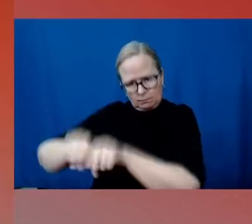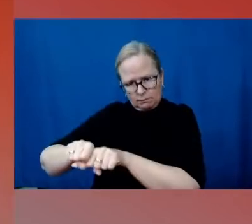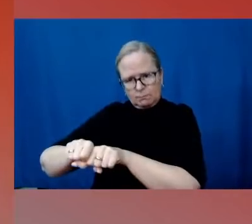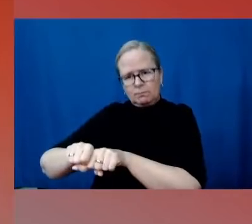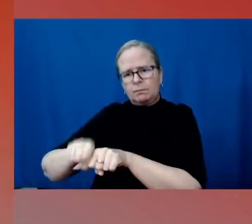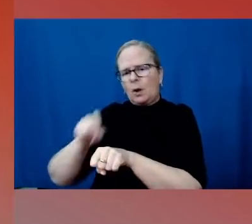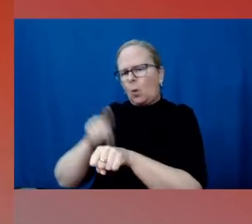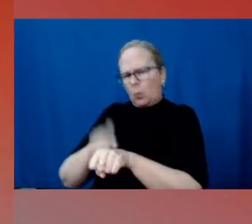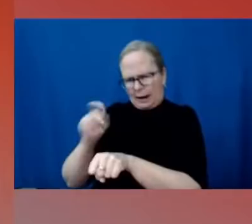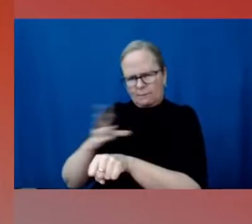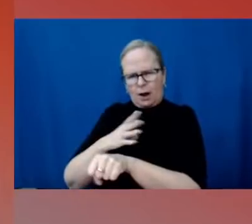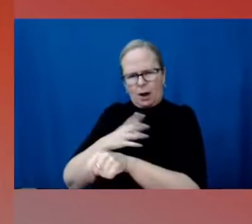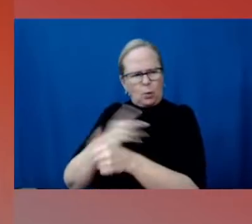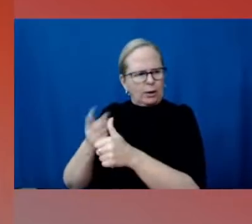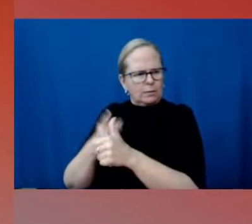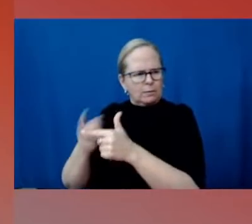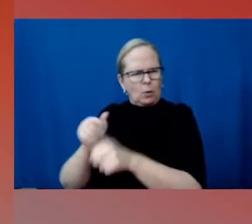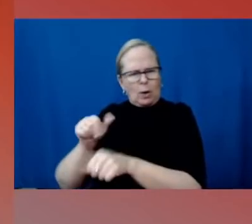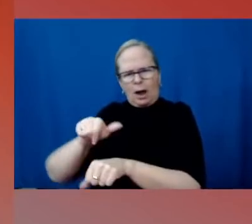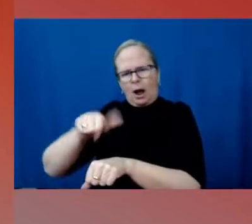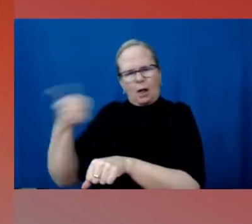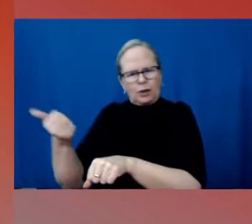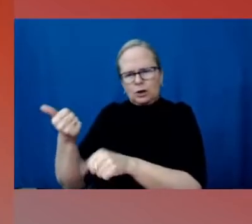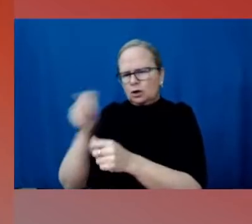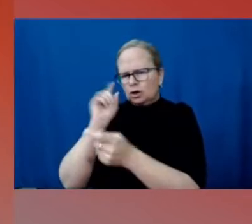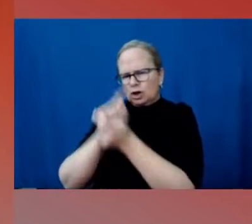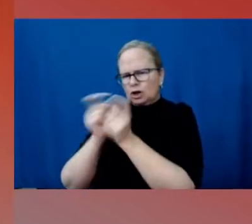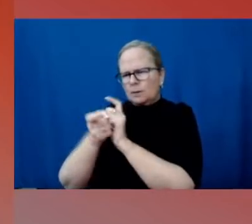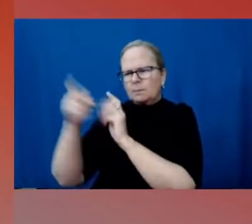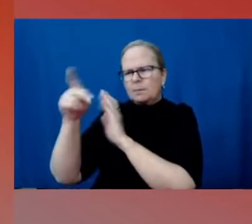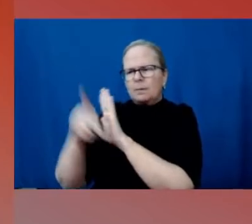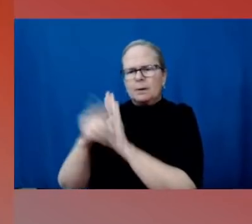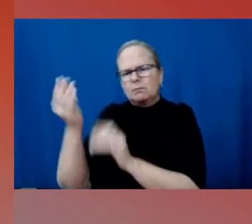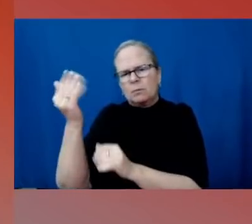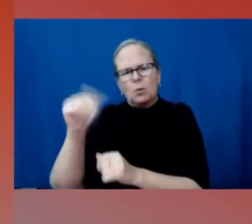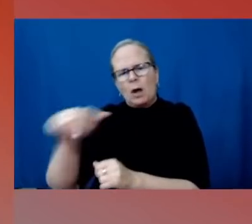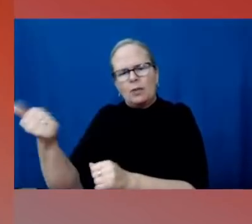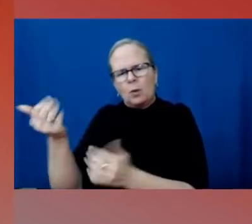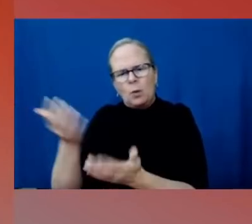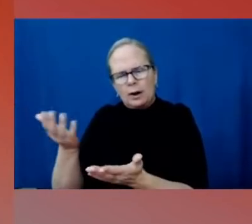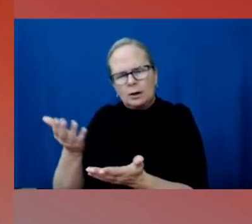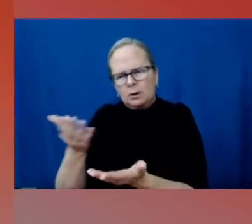other attempts to change policy through this mechanism?